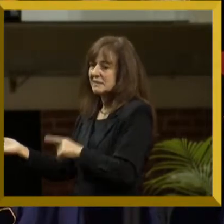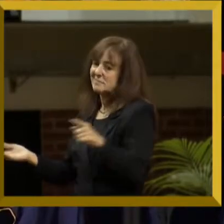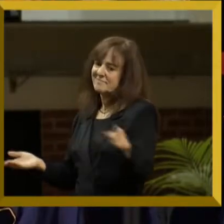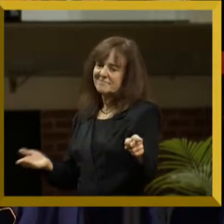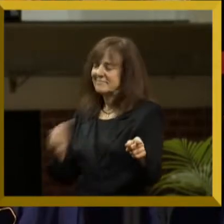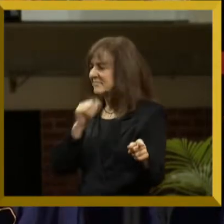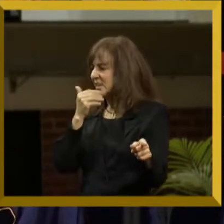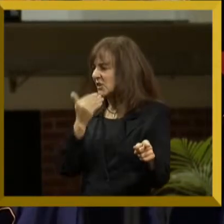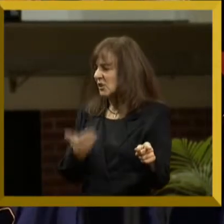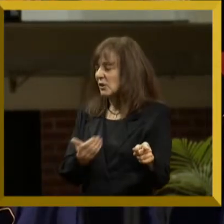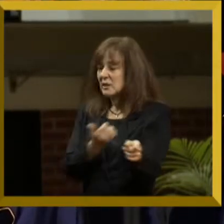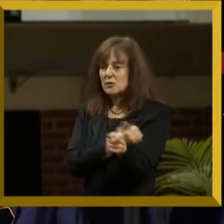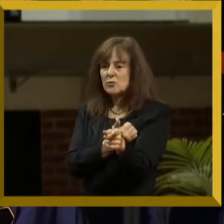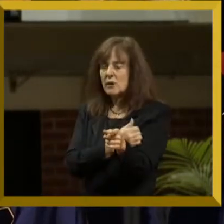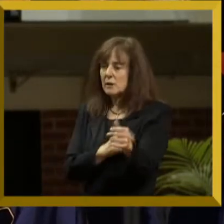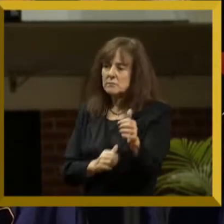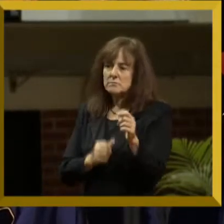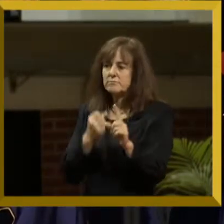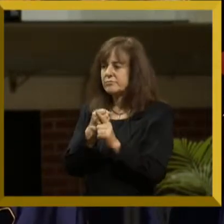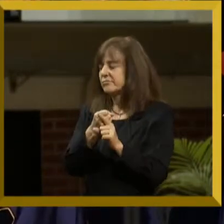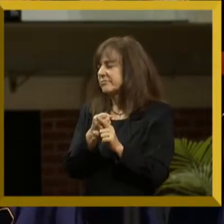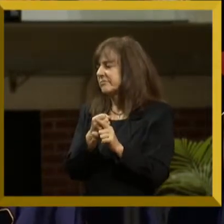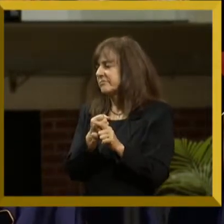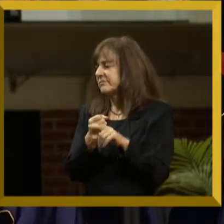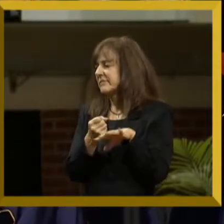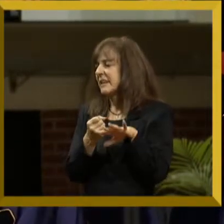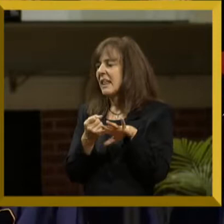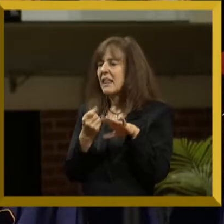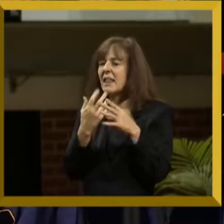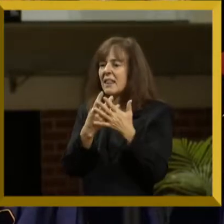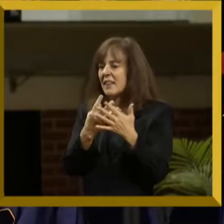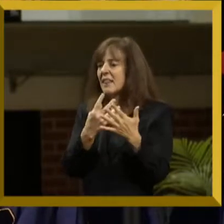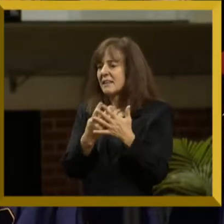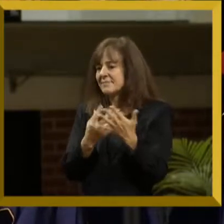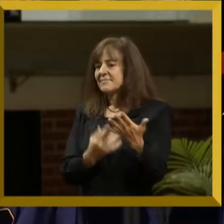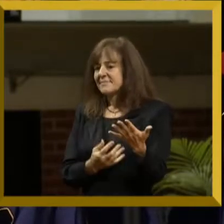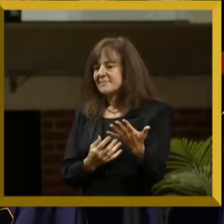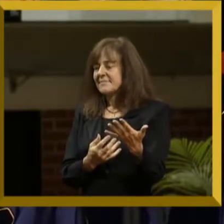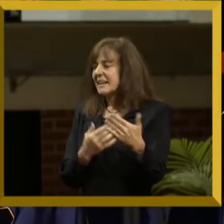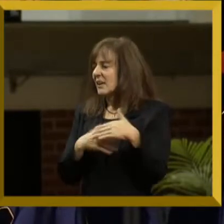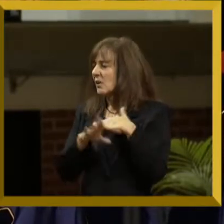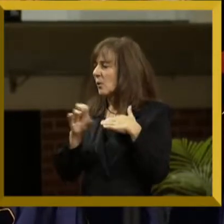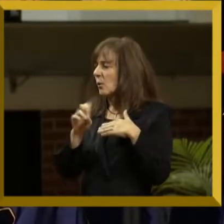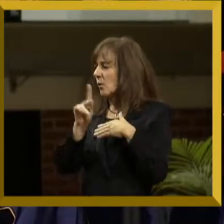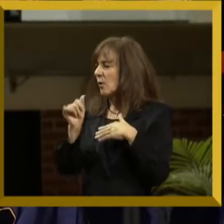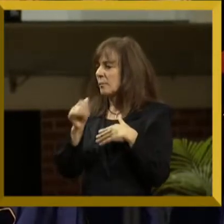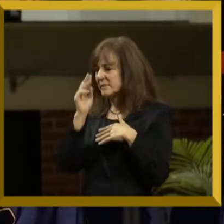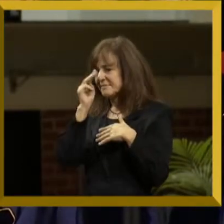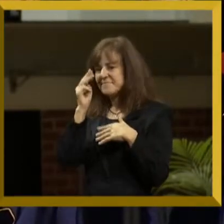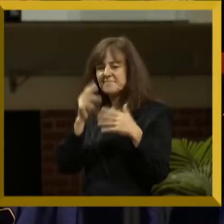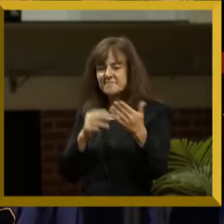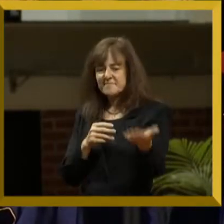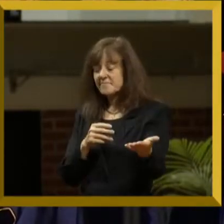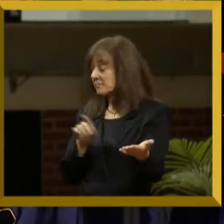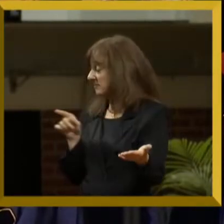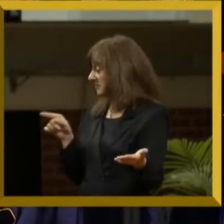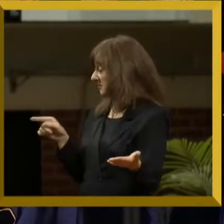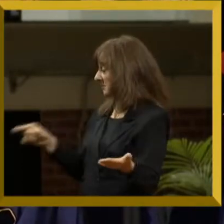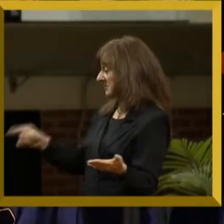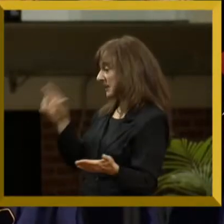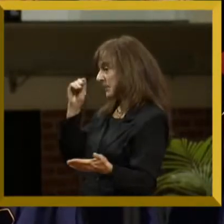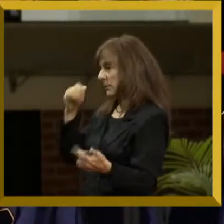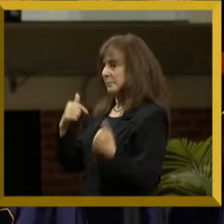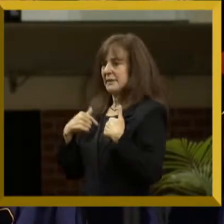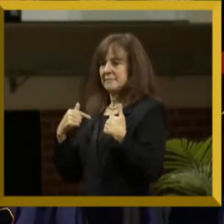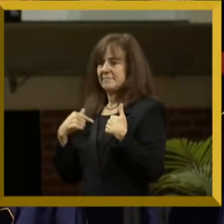well. The drugs caught up to him, and he landed in prison at an Oklahoma correctional facility. The other boy was